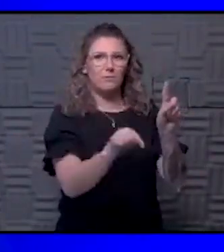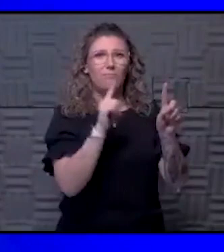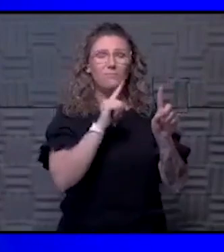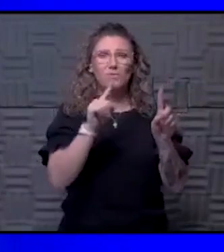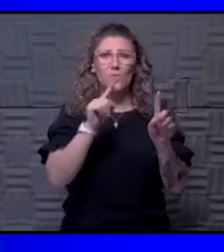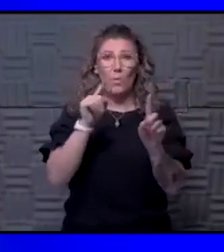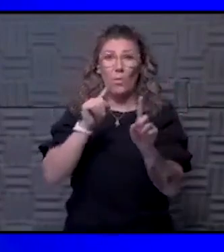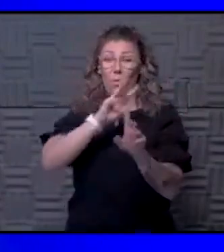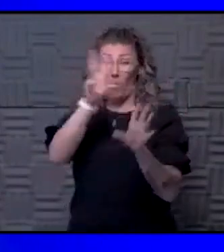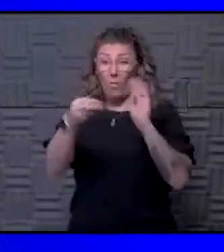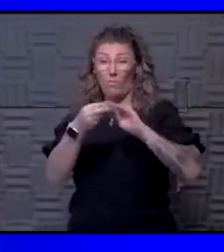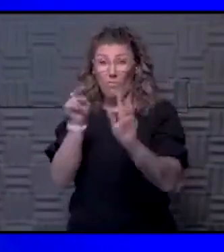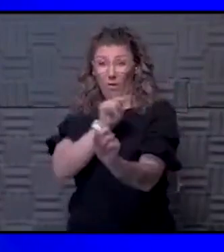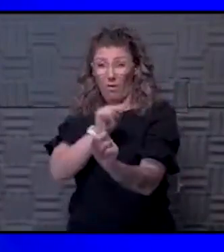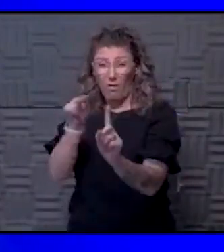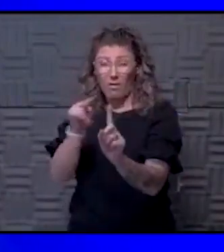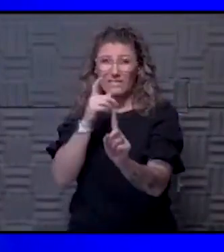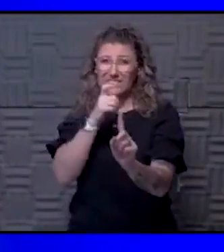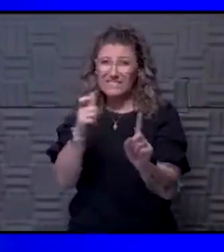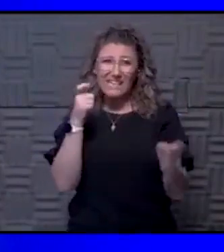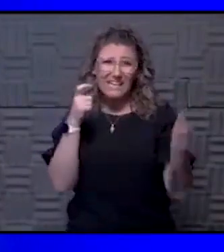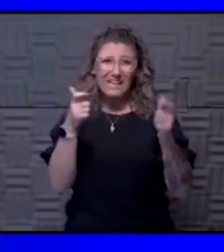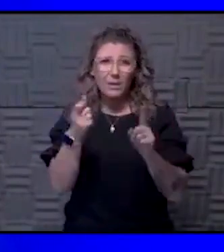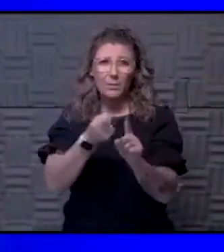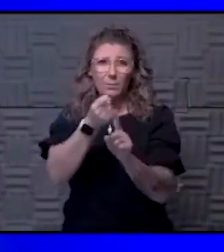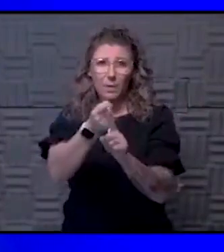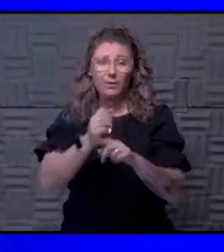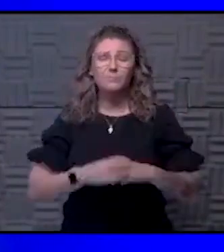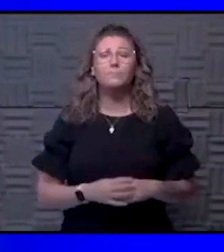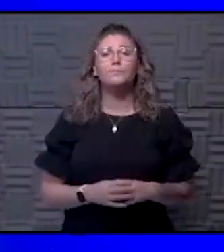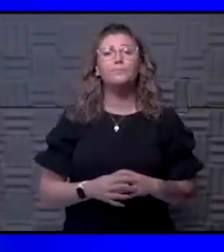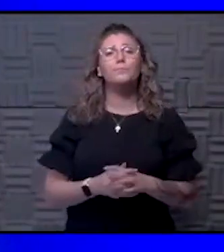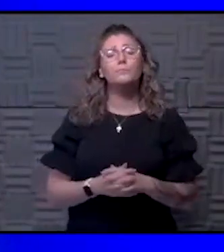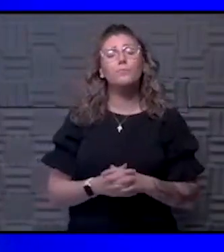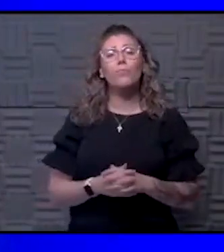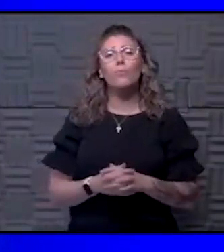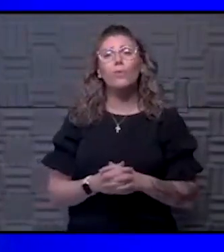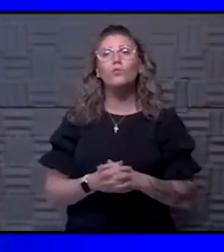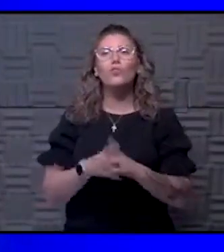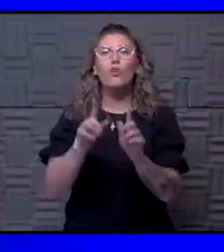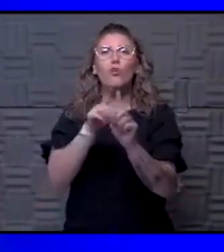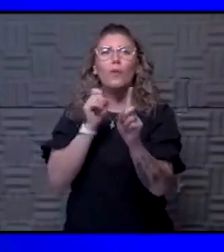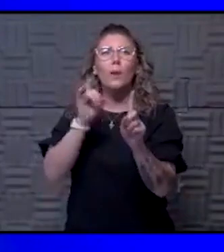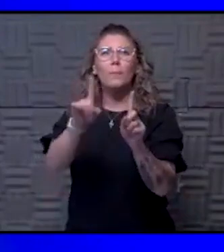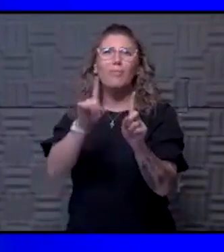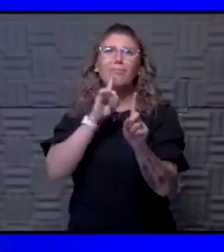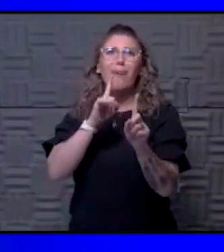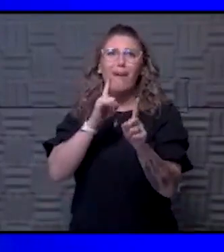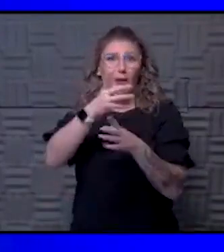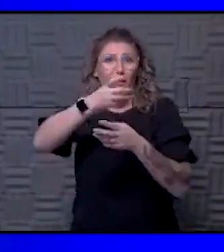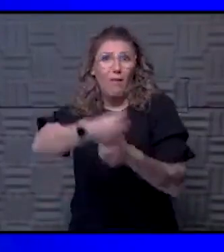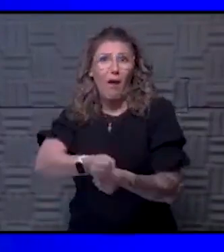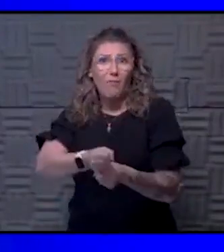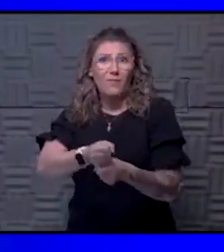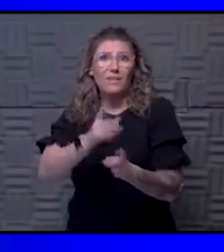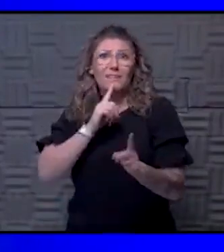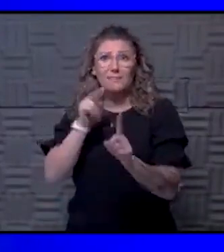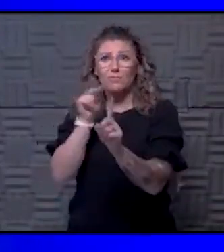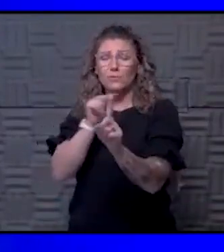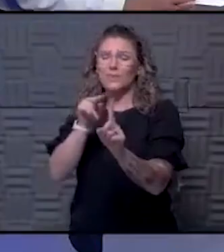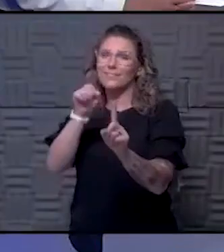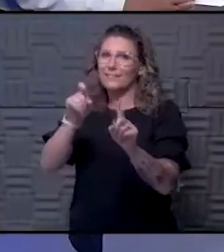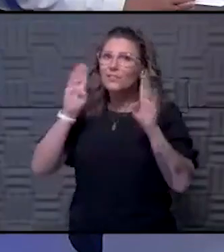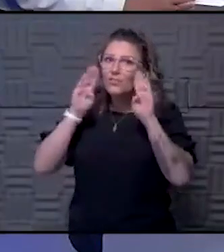is actually not huge. From a really messaging and confidence perspective, that's I think where we need to be